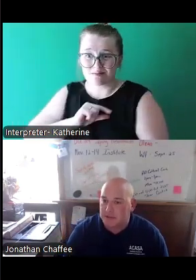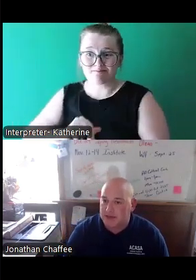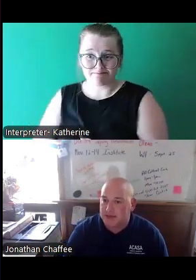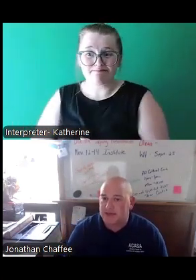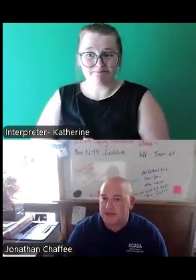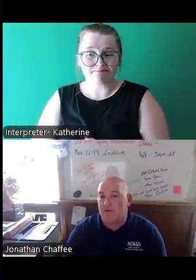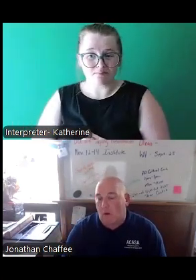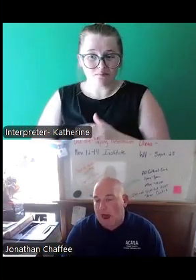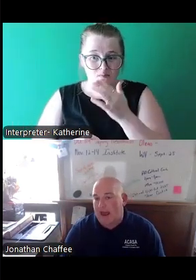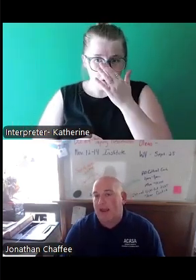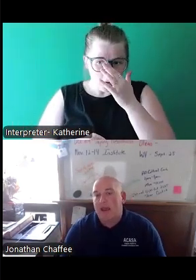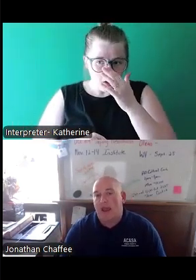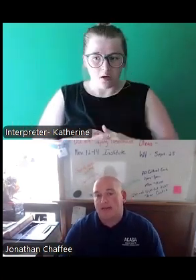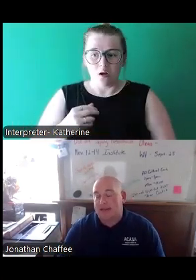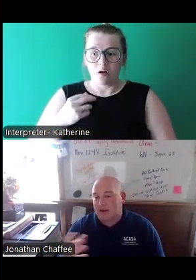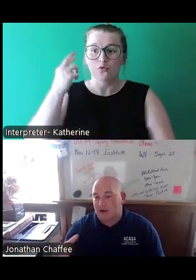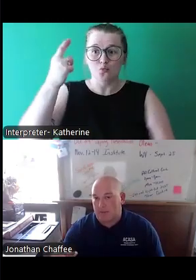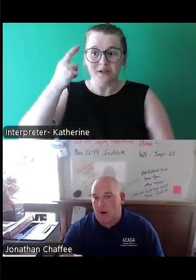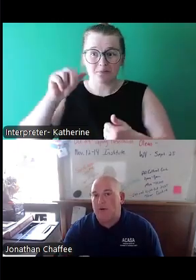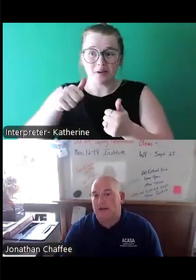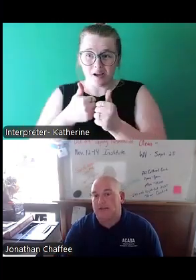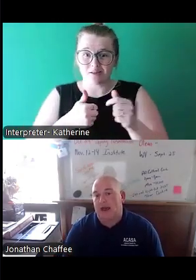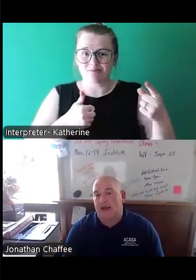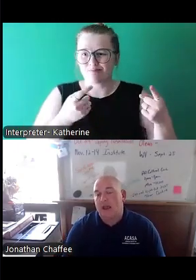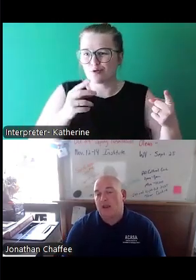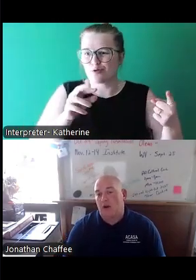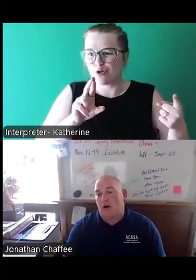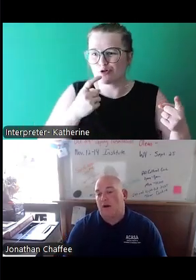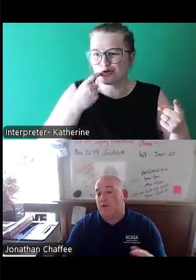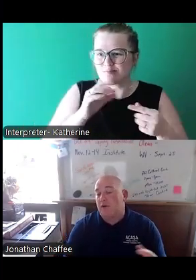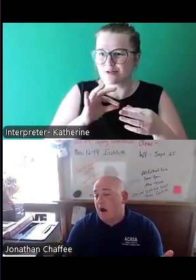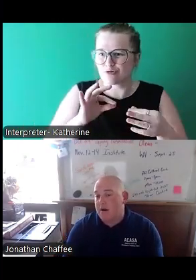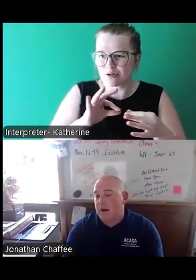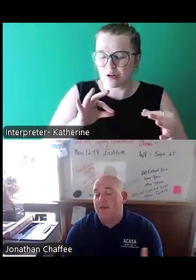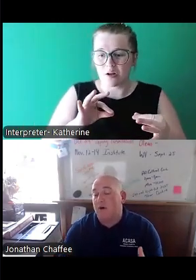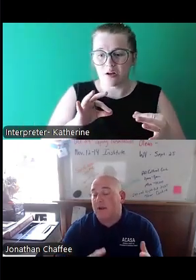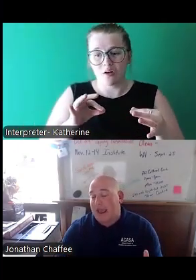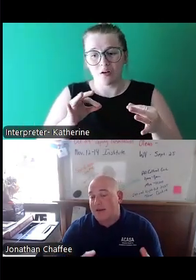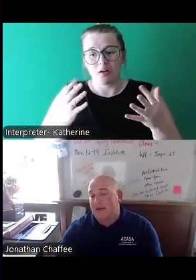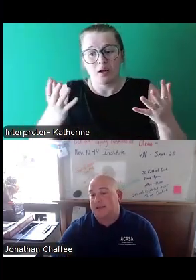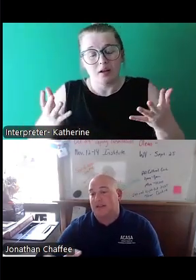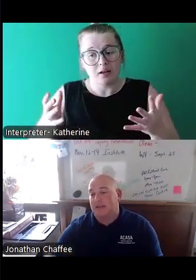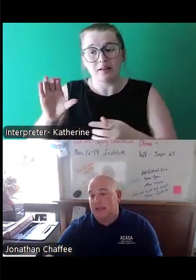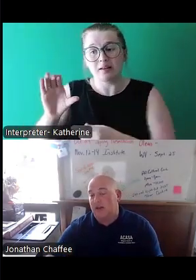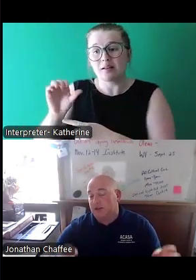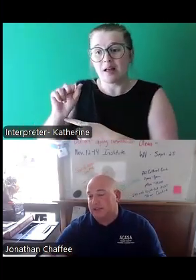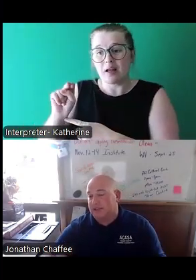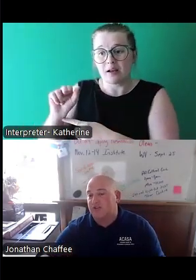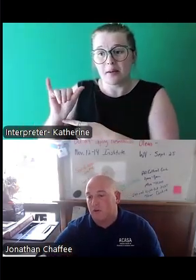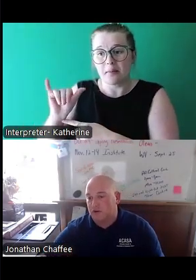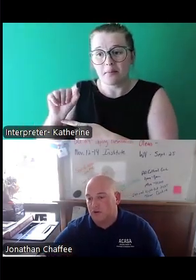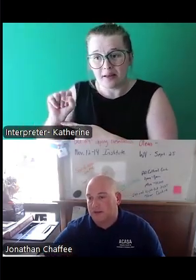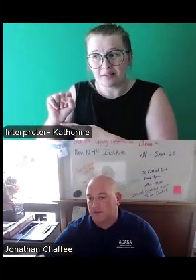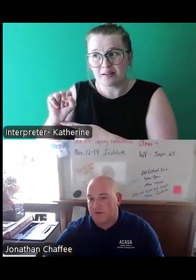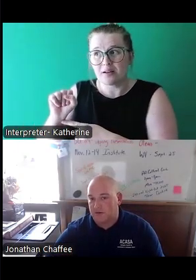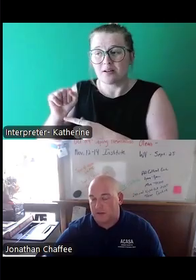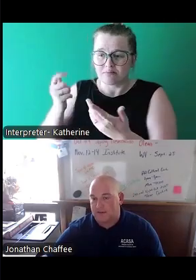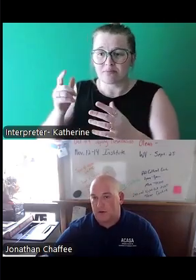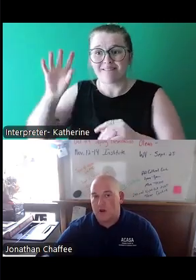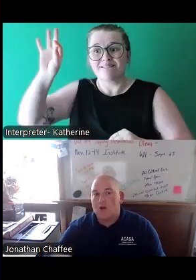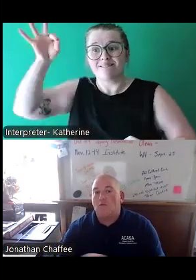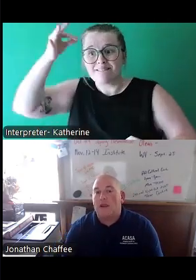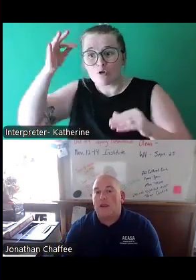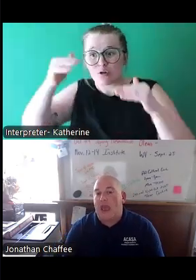cannabis license. And why, as Dr. Peppone has said, there are, even though cannabis is illegal, it's a Schedule I drug at the federal